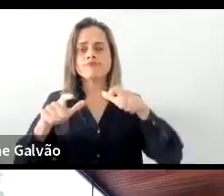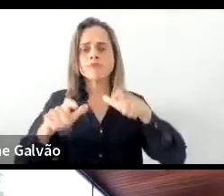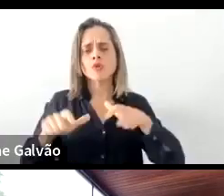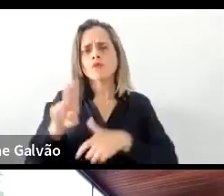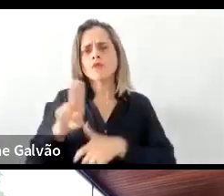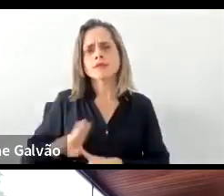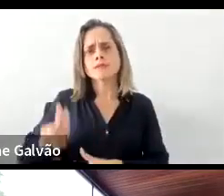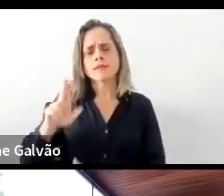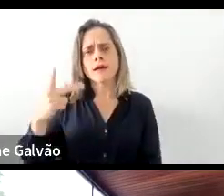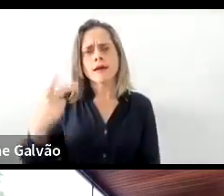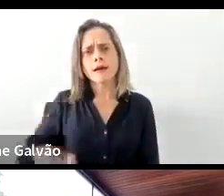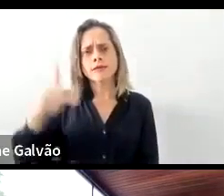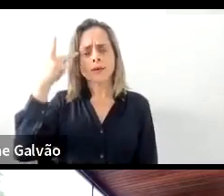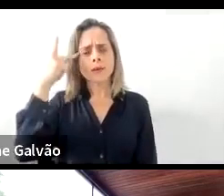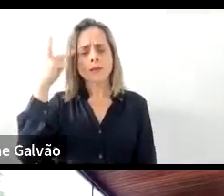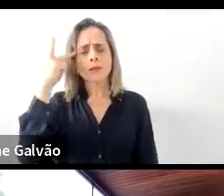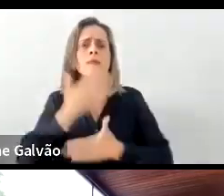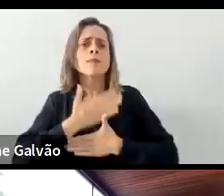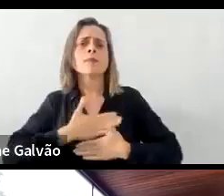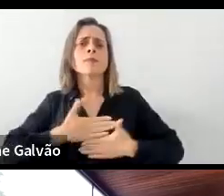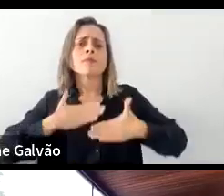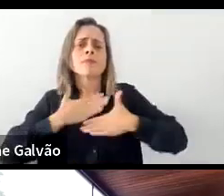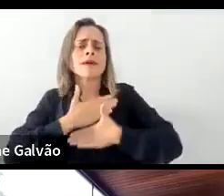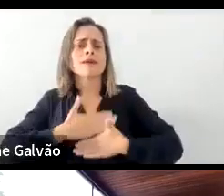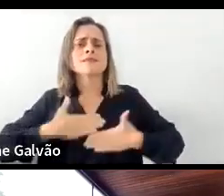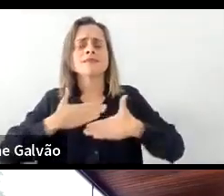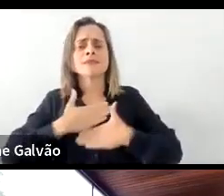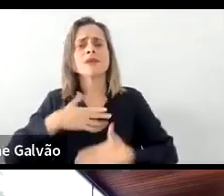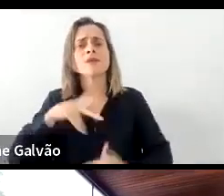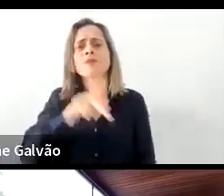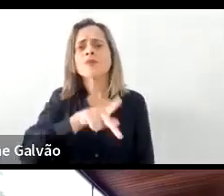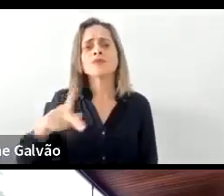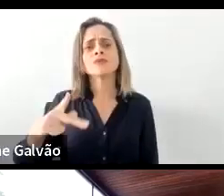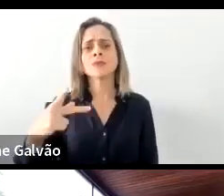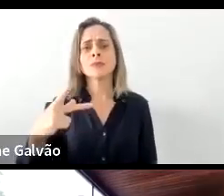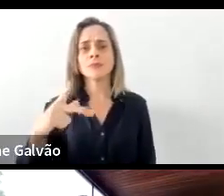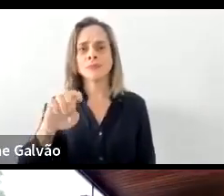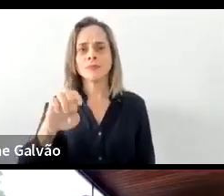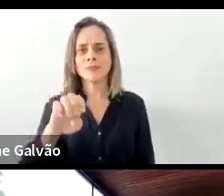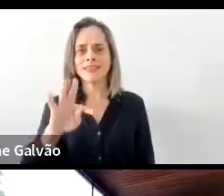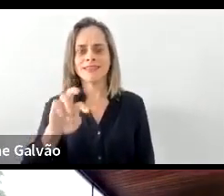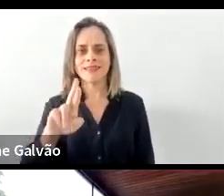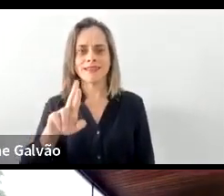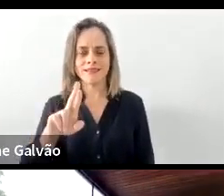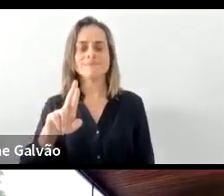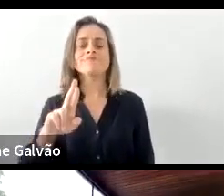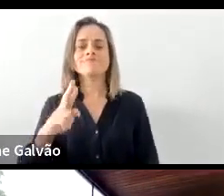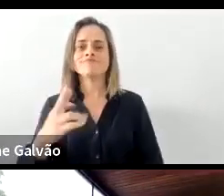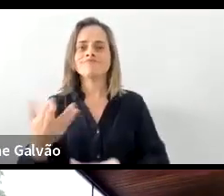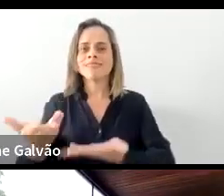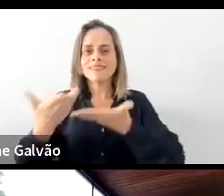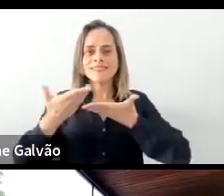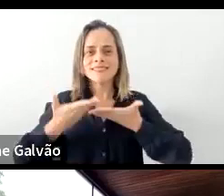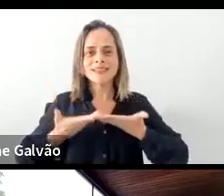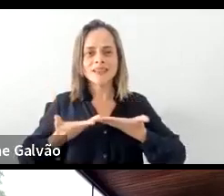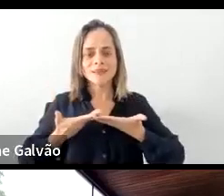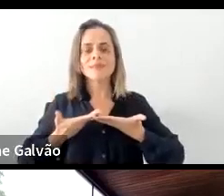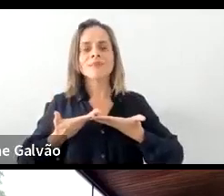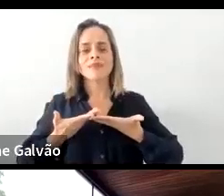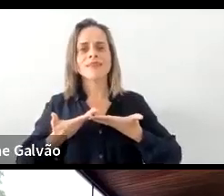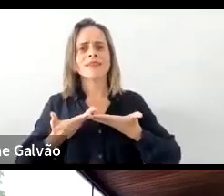Hallam University from UK, and with all of you to discuss the most important theoretical